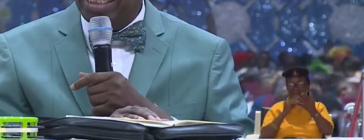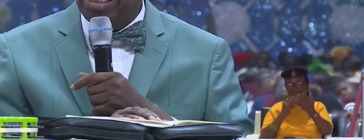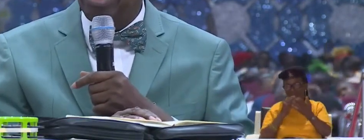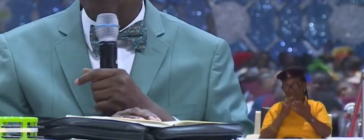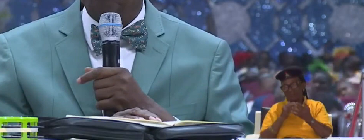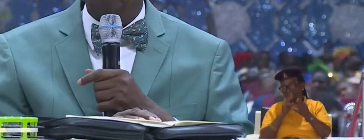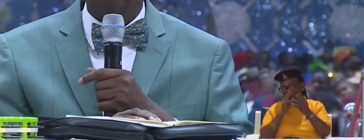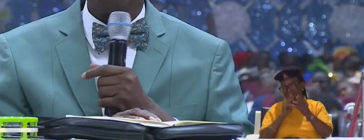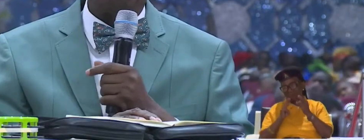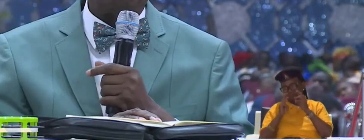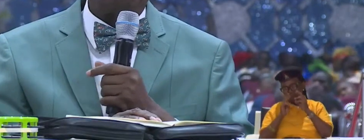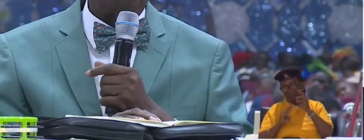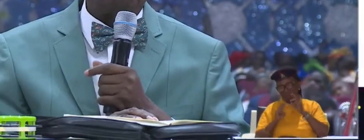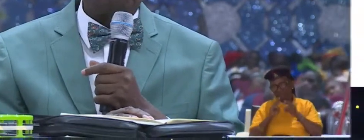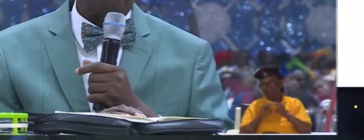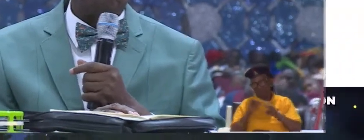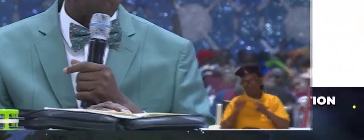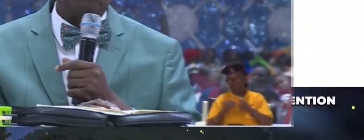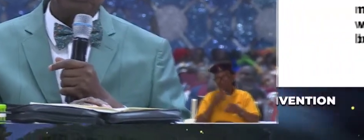night,